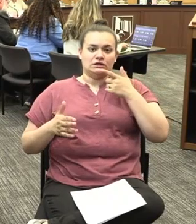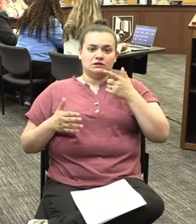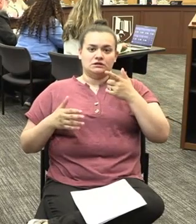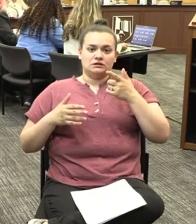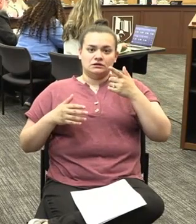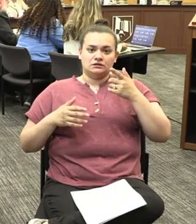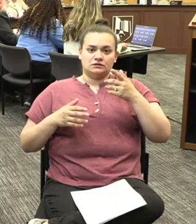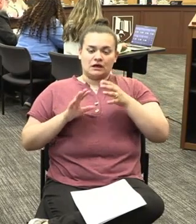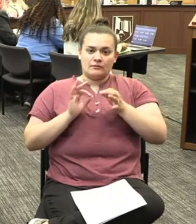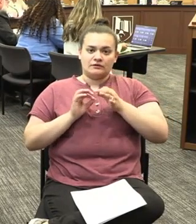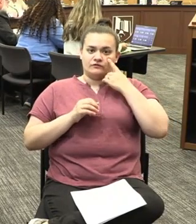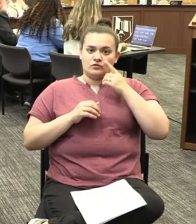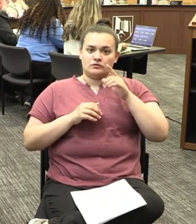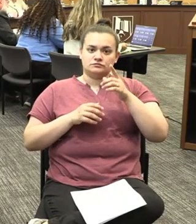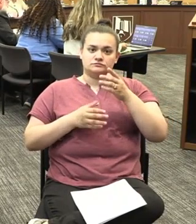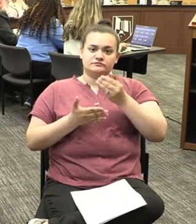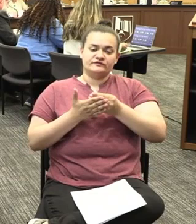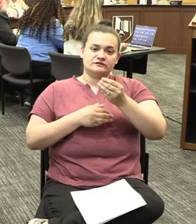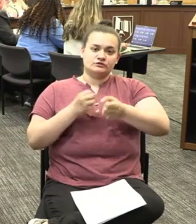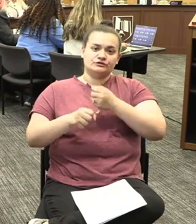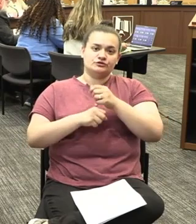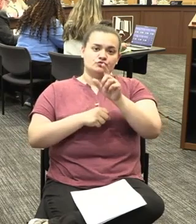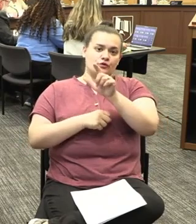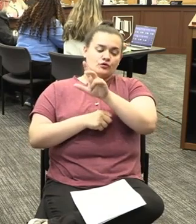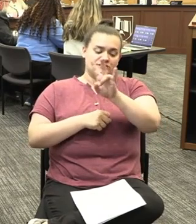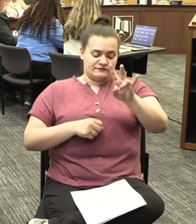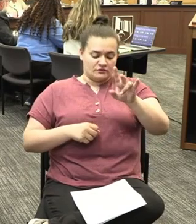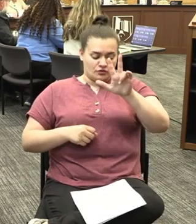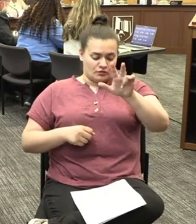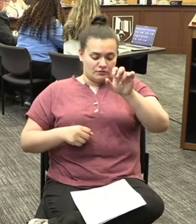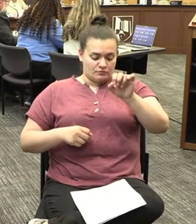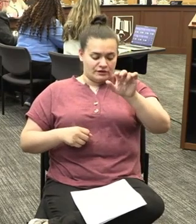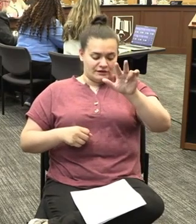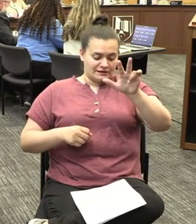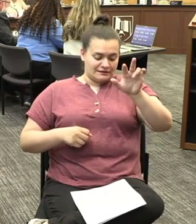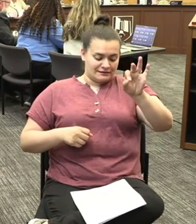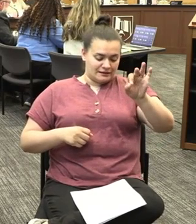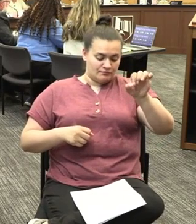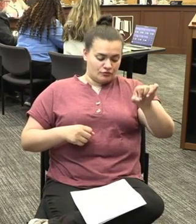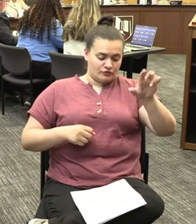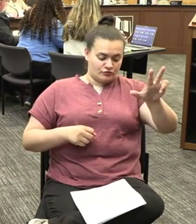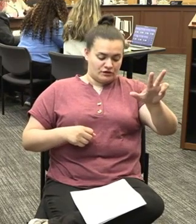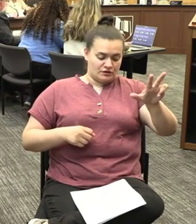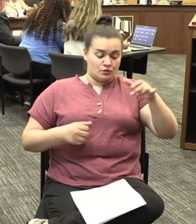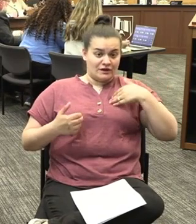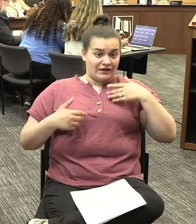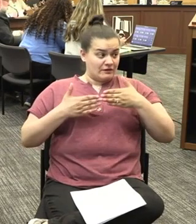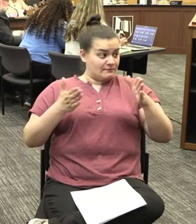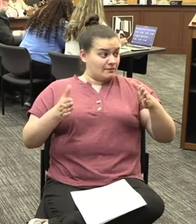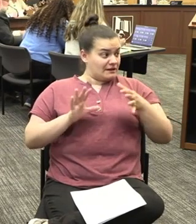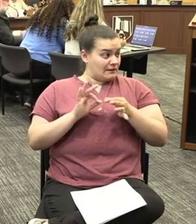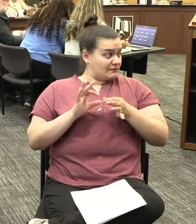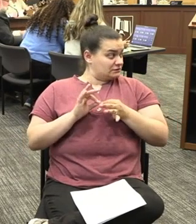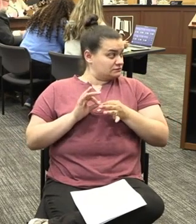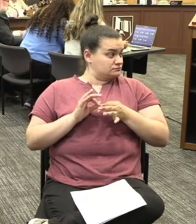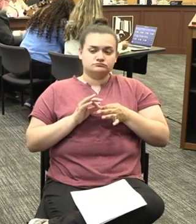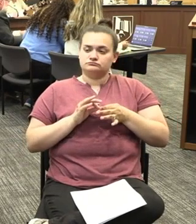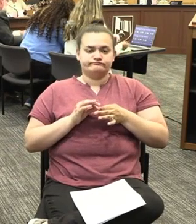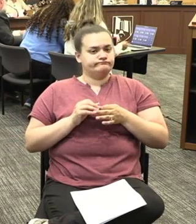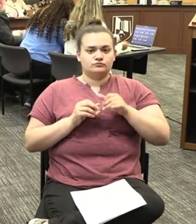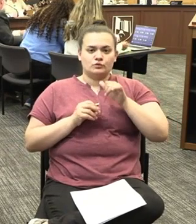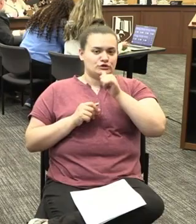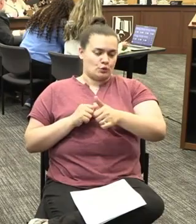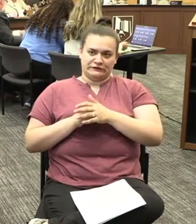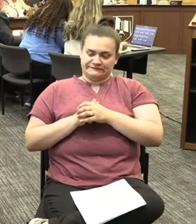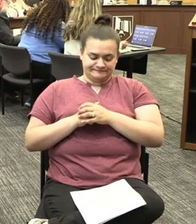2027. Item 3.9.3. Monique, do we have any public comments? Chairman Budzinski, we do not have any